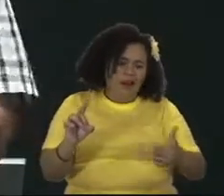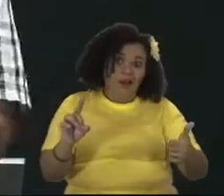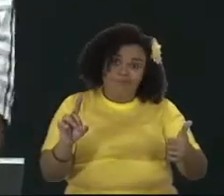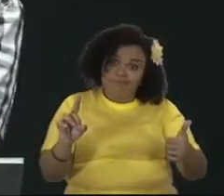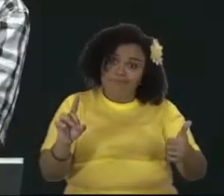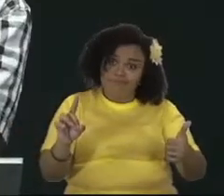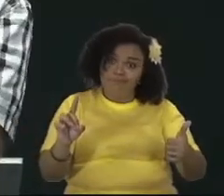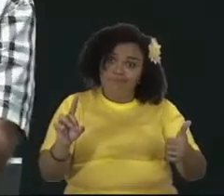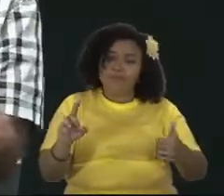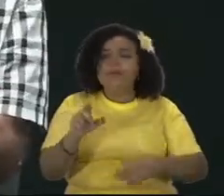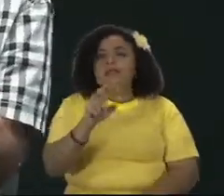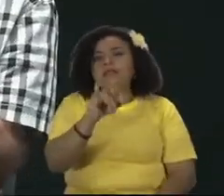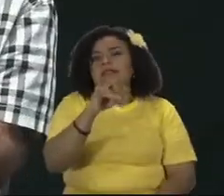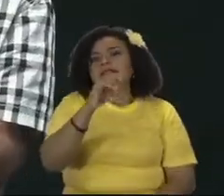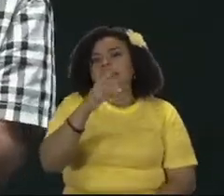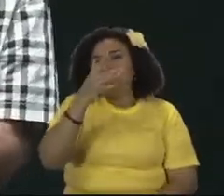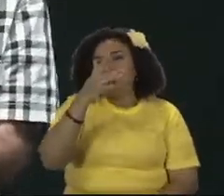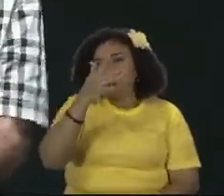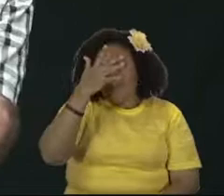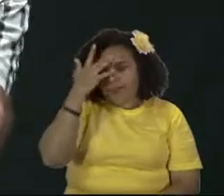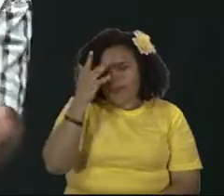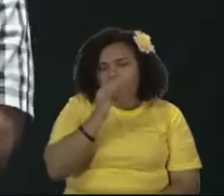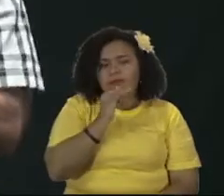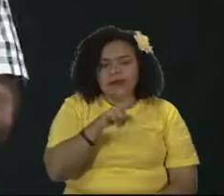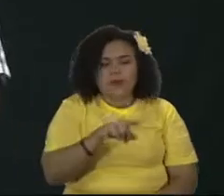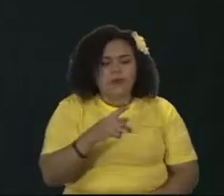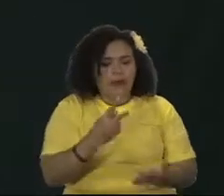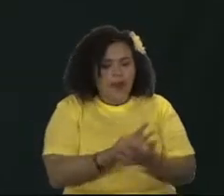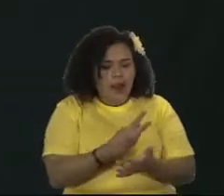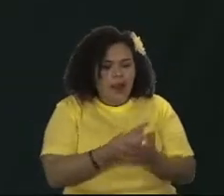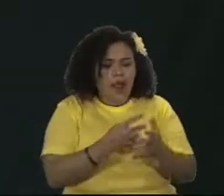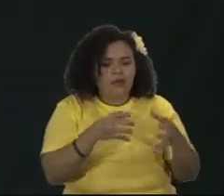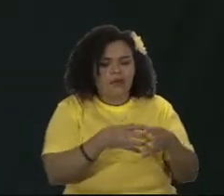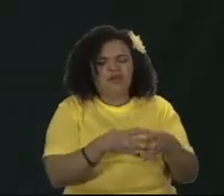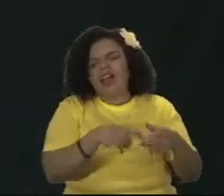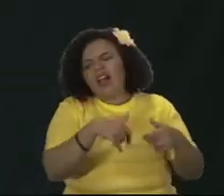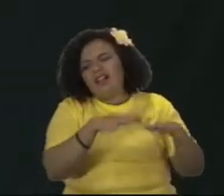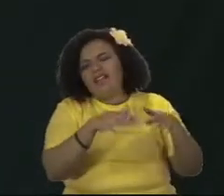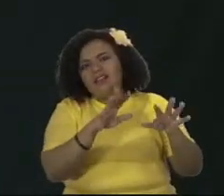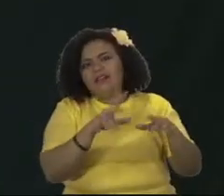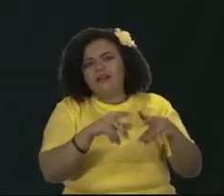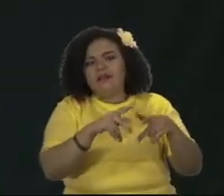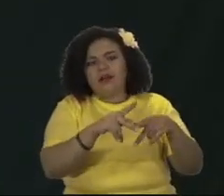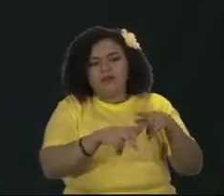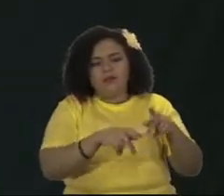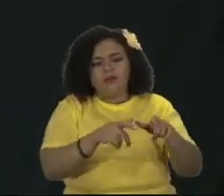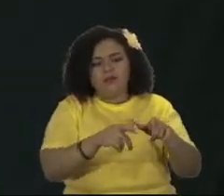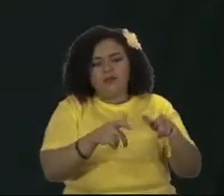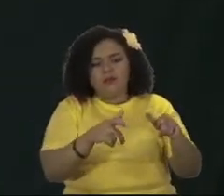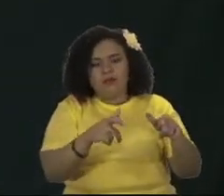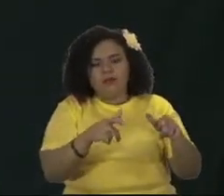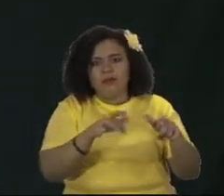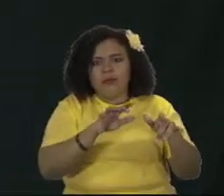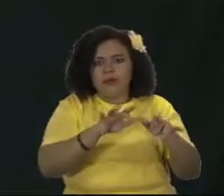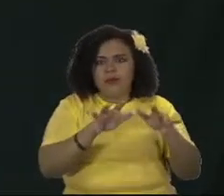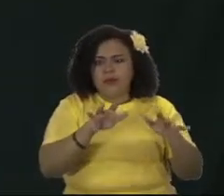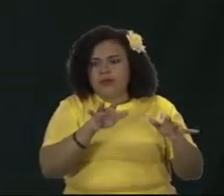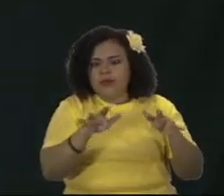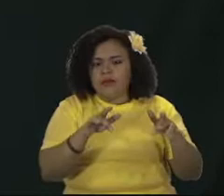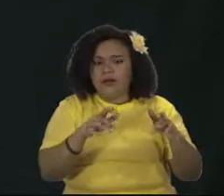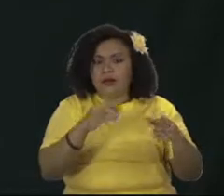And when one person starts to do something wrong, there is a signal, there